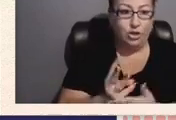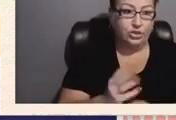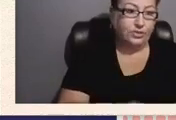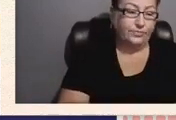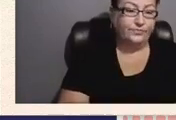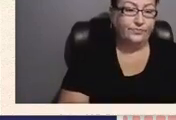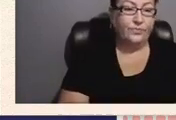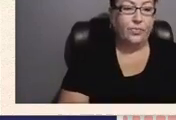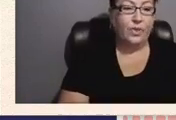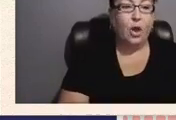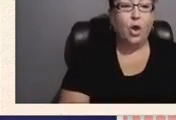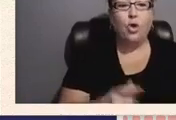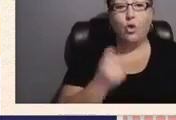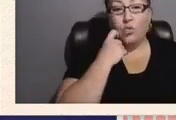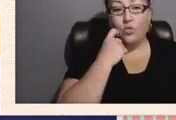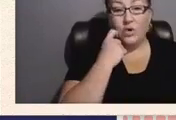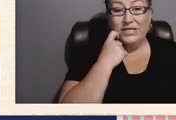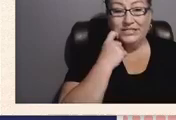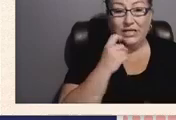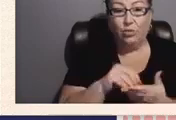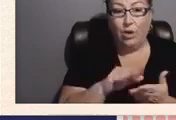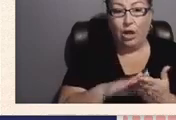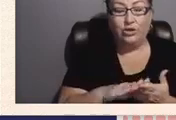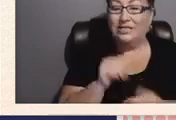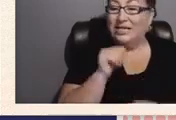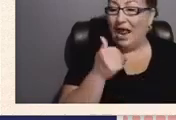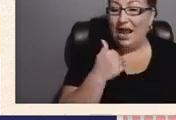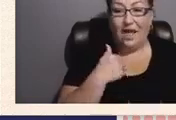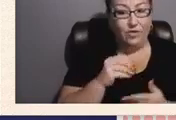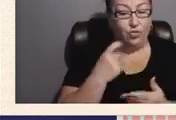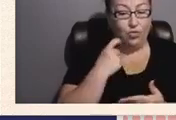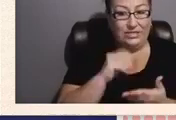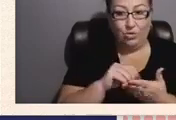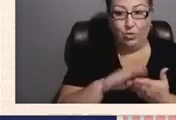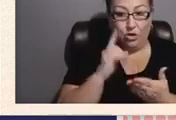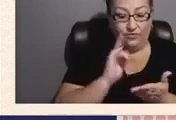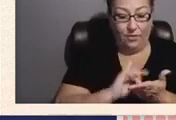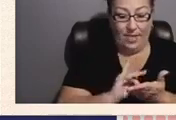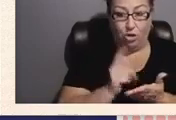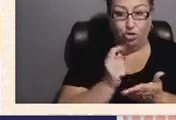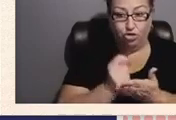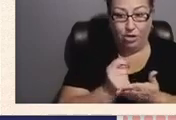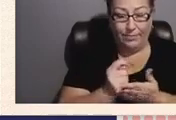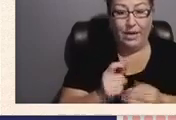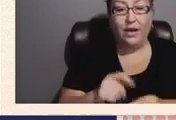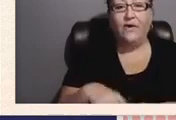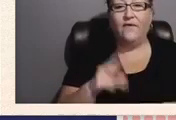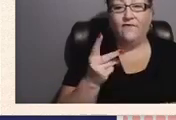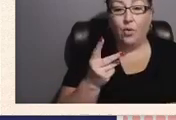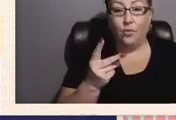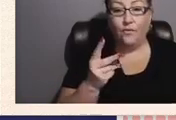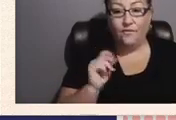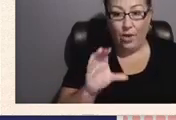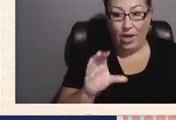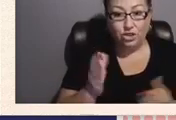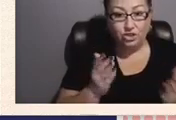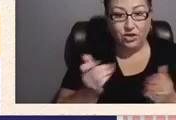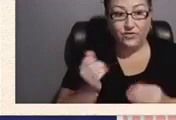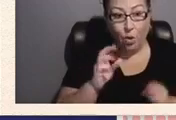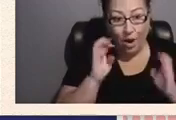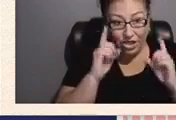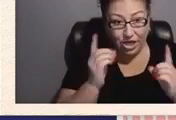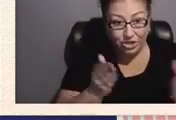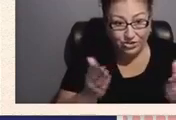Recent records. Not having recent records of medical treatment, vocational services, or education services